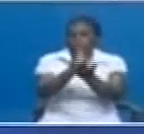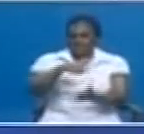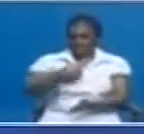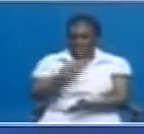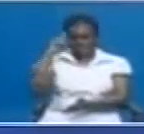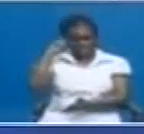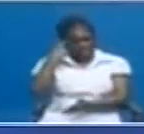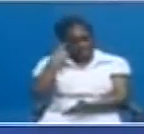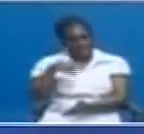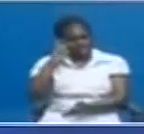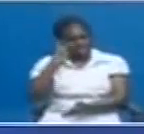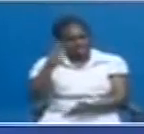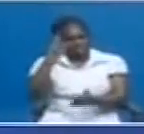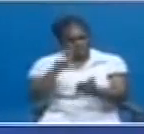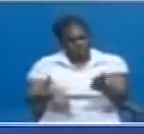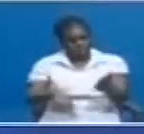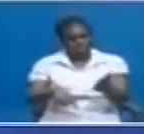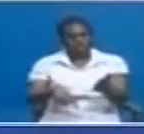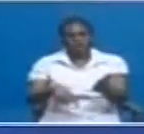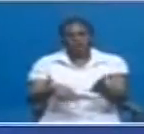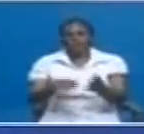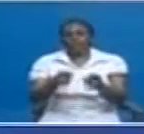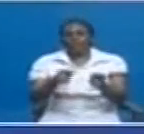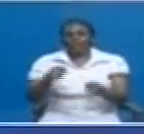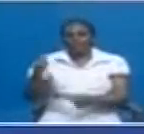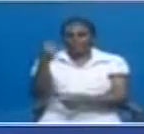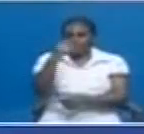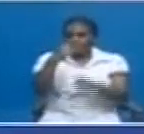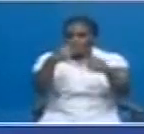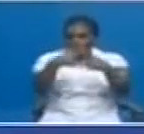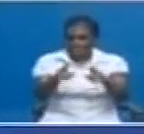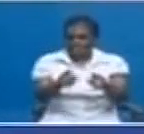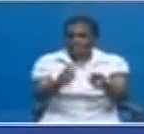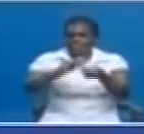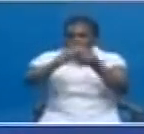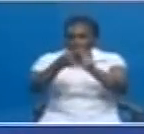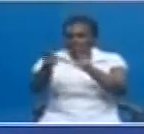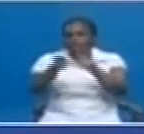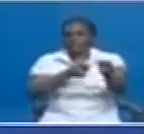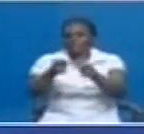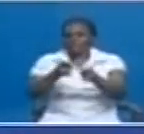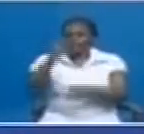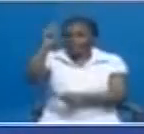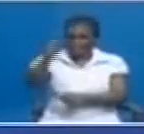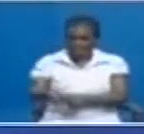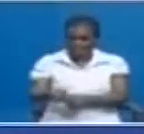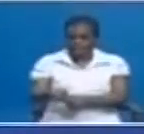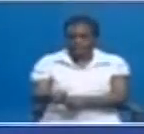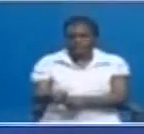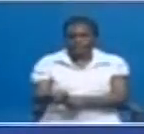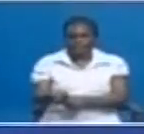me, I think we should do our best to ensure that the airline survives. However, there need to be changes. Otherwise, as I said before,